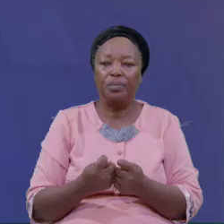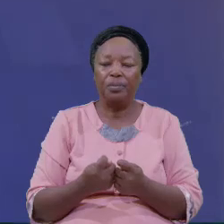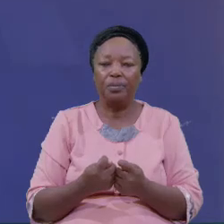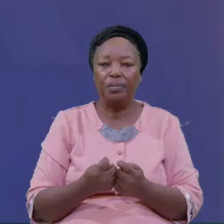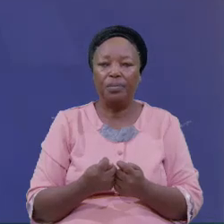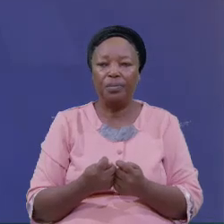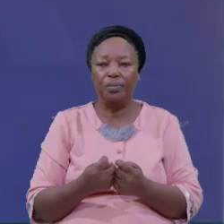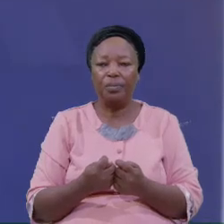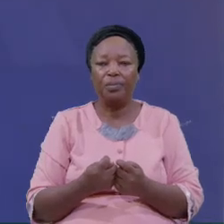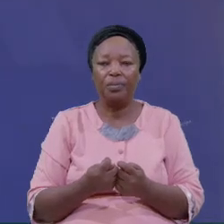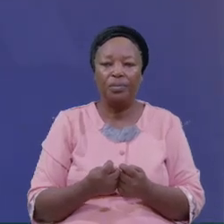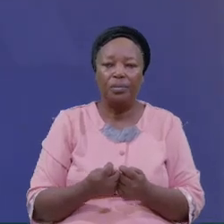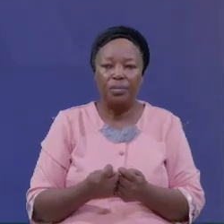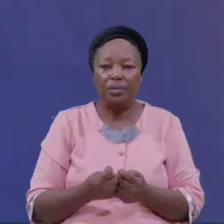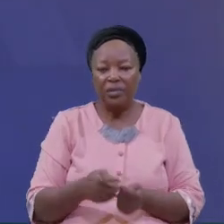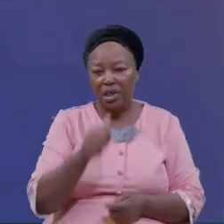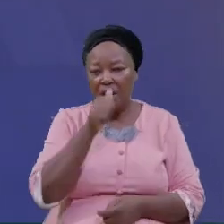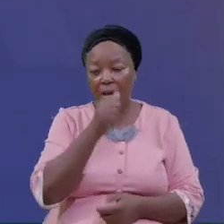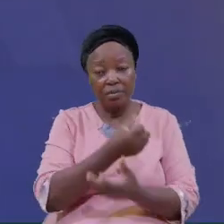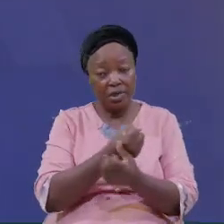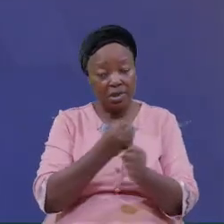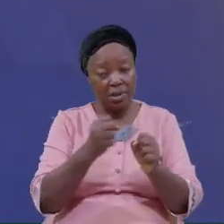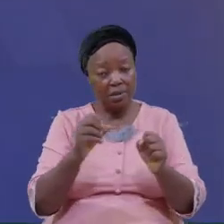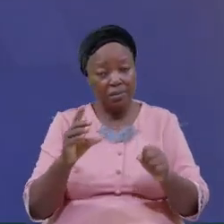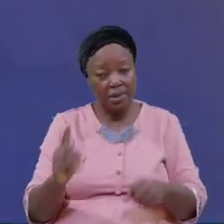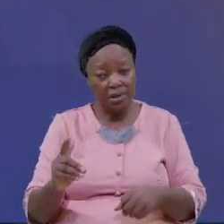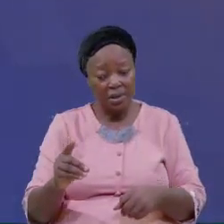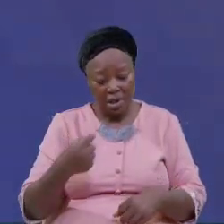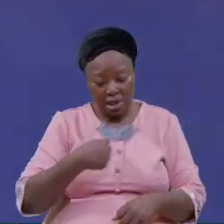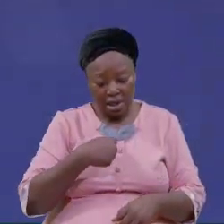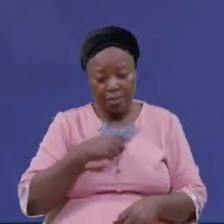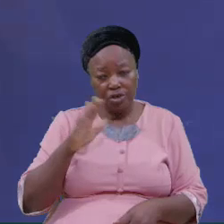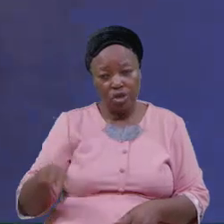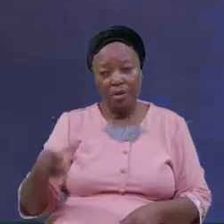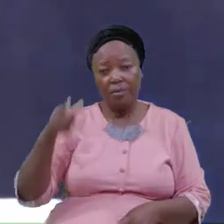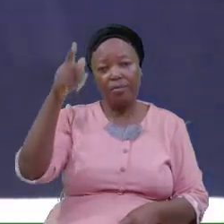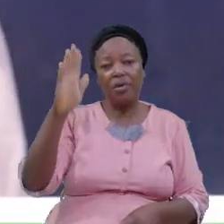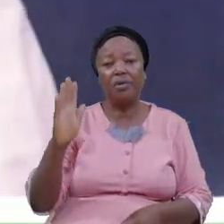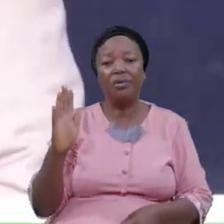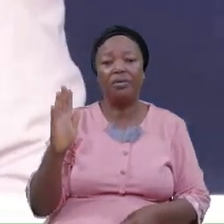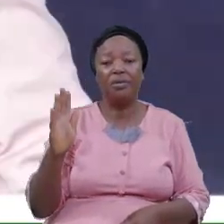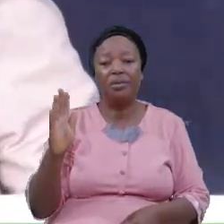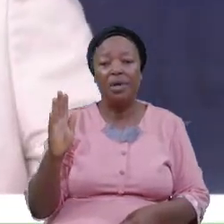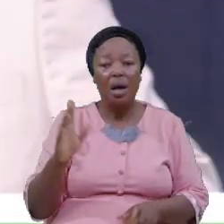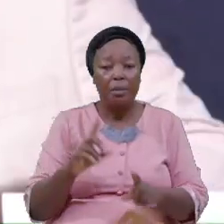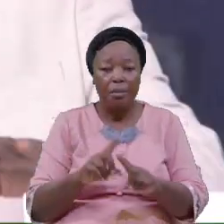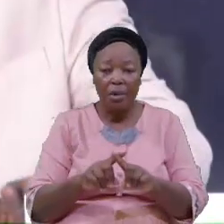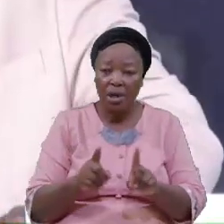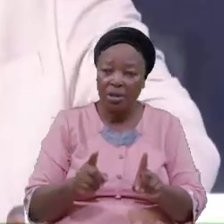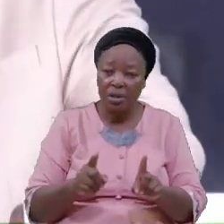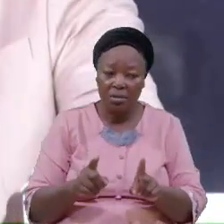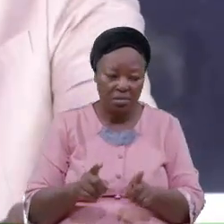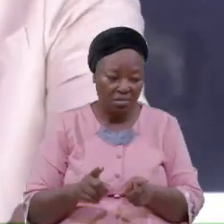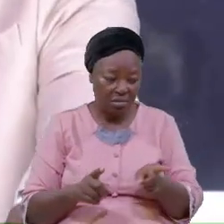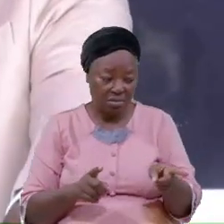I'm saved. I'm a child of God. But look at them. That